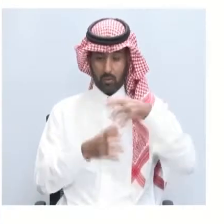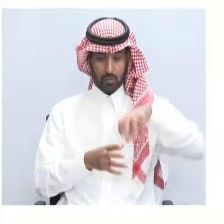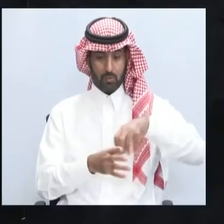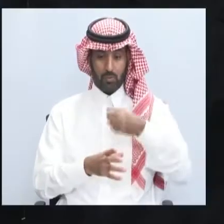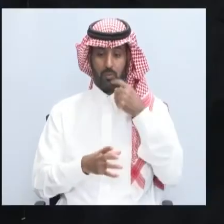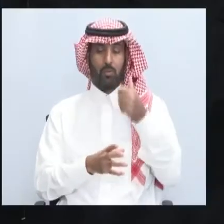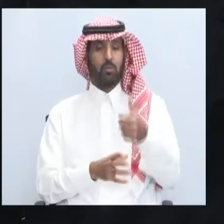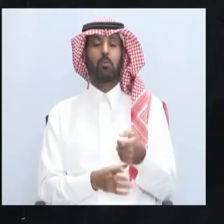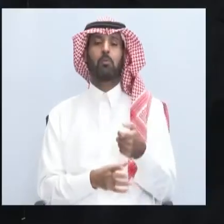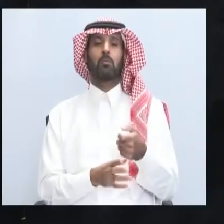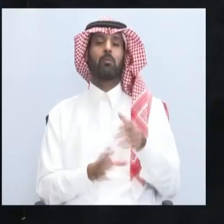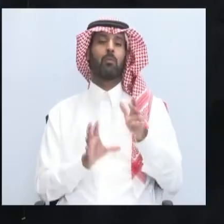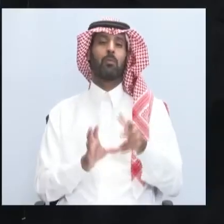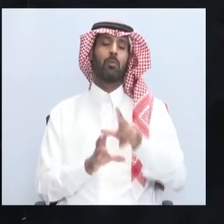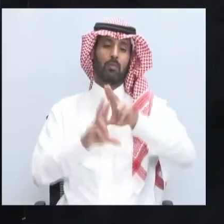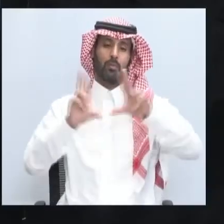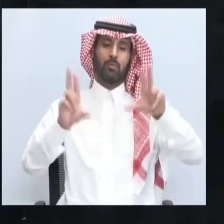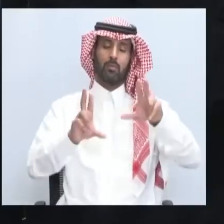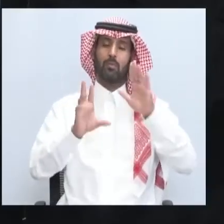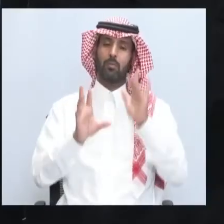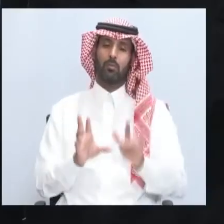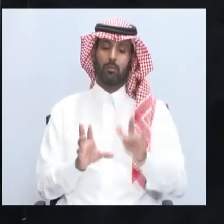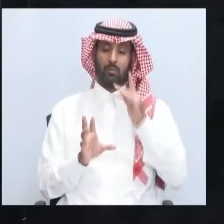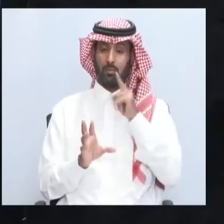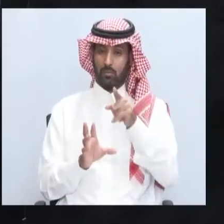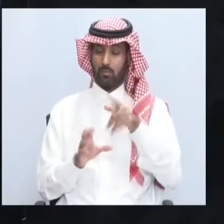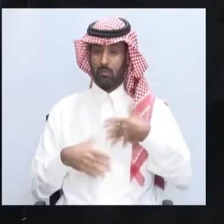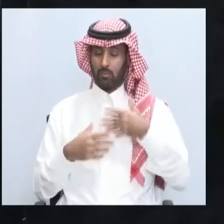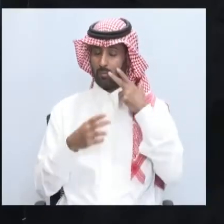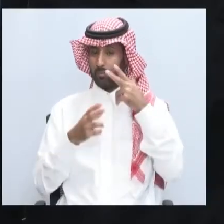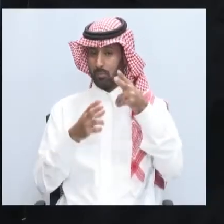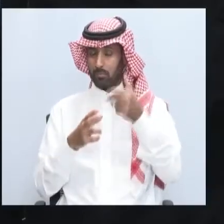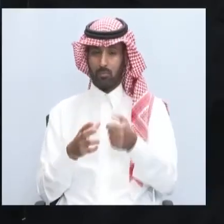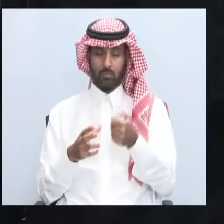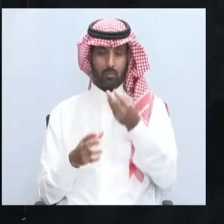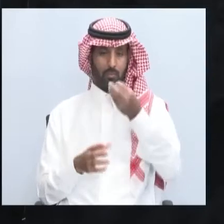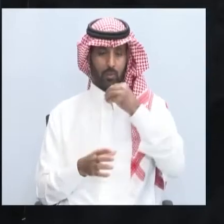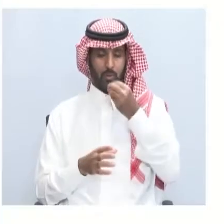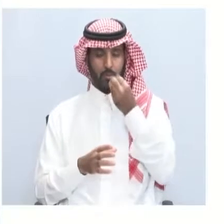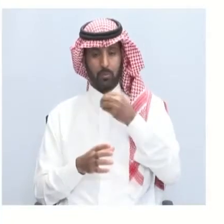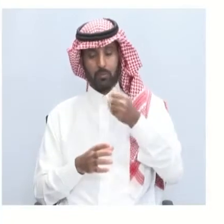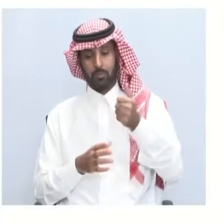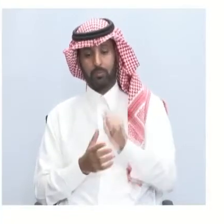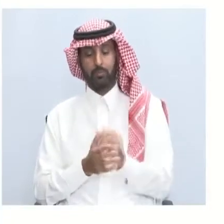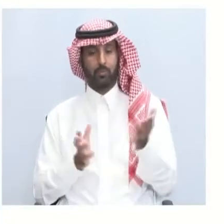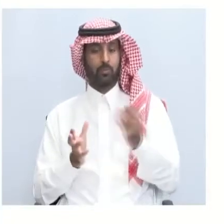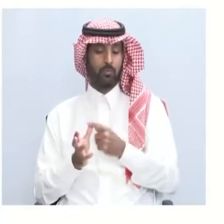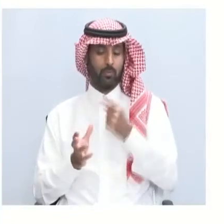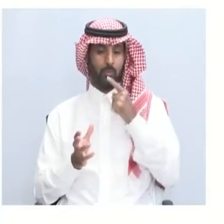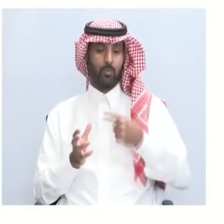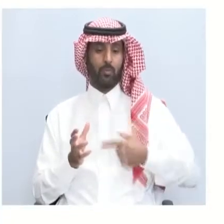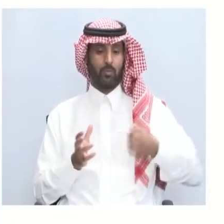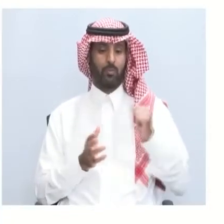and the remote control, meaning that you are sitting and enjoying your show while eating the popcorn. The first show was